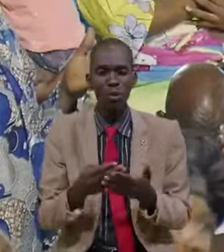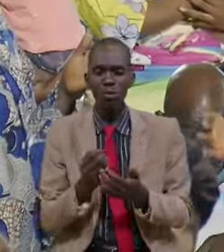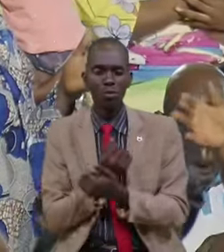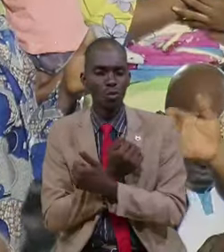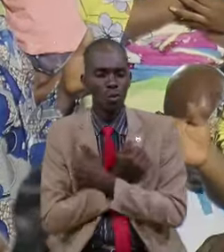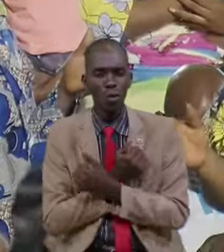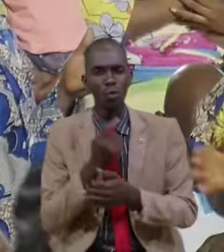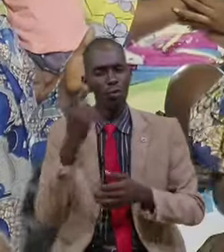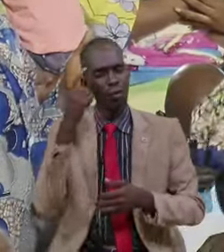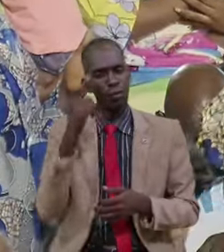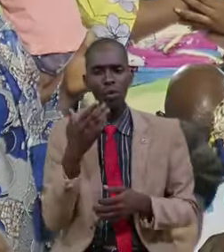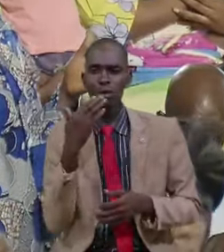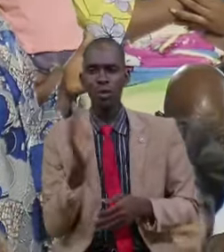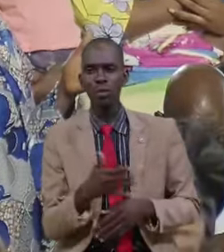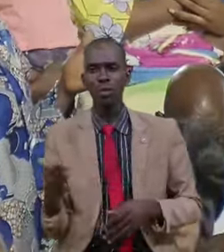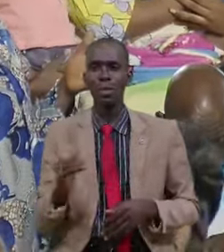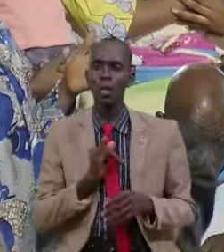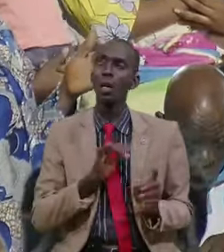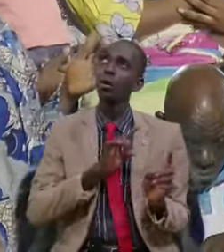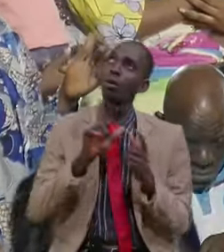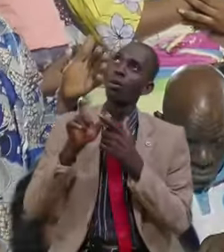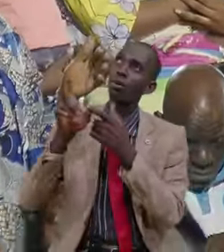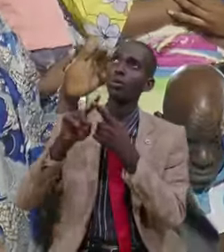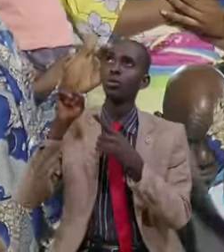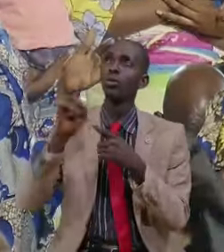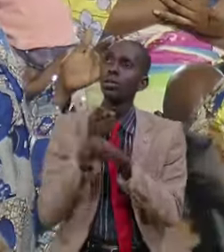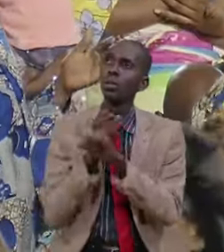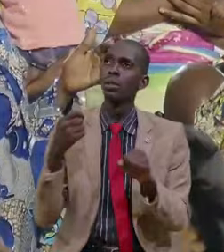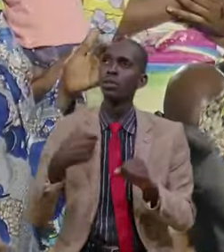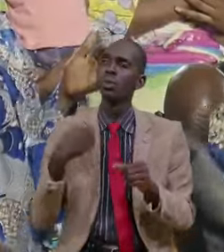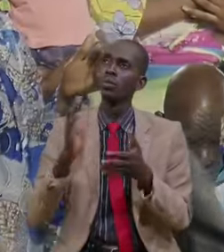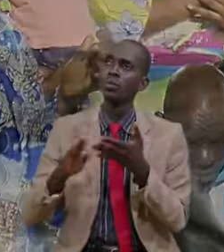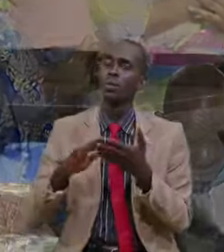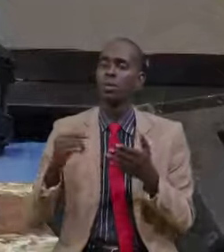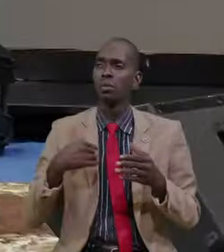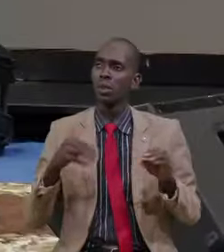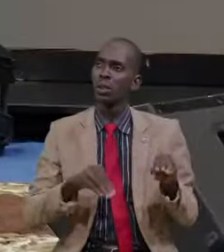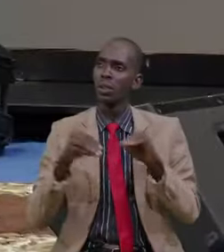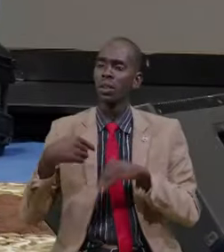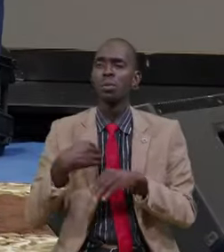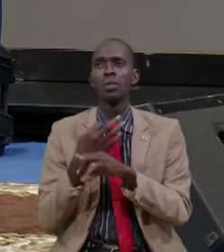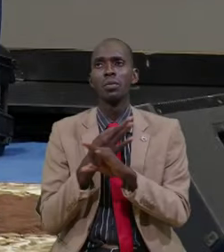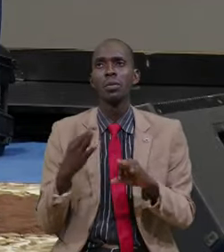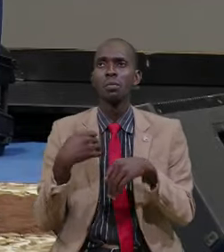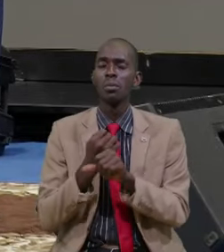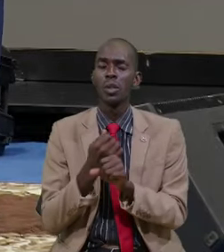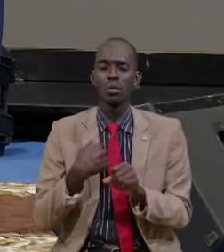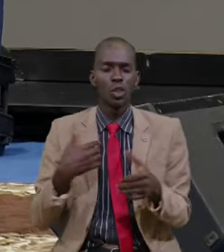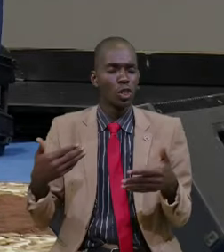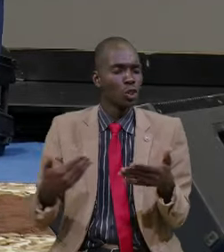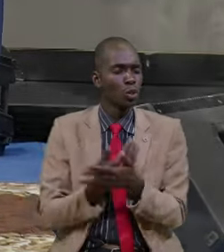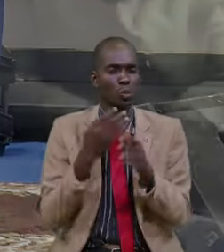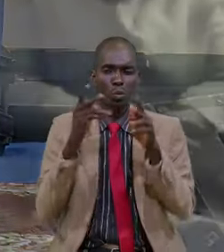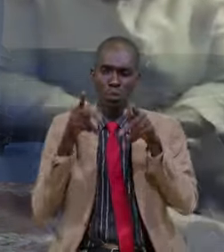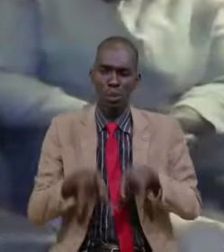now. Save me, forgive me, set me free. Make me a new creature in Christ. He